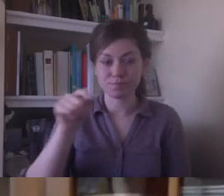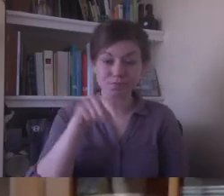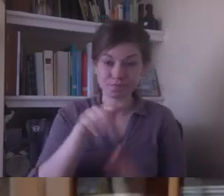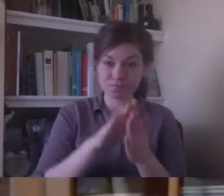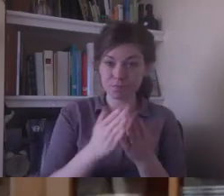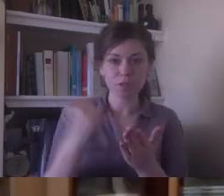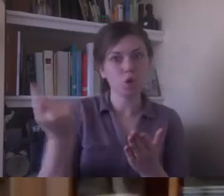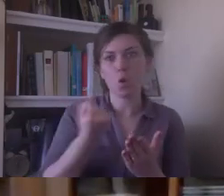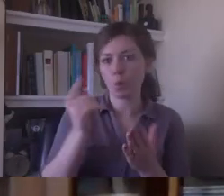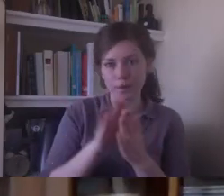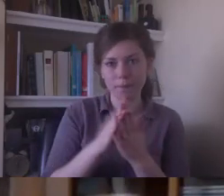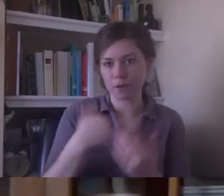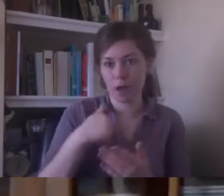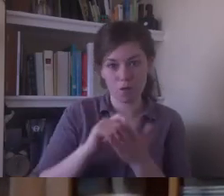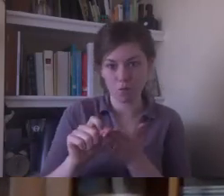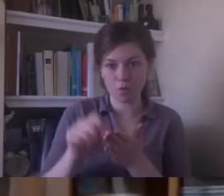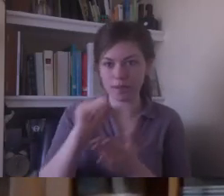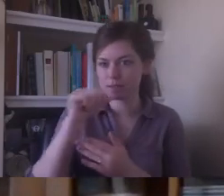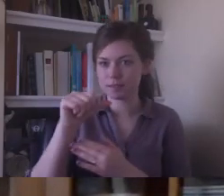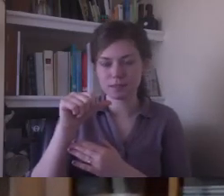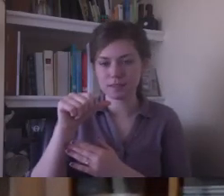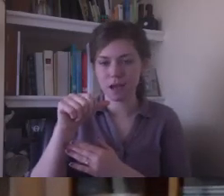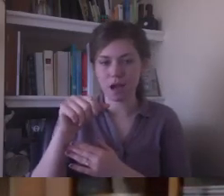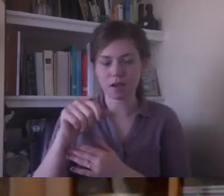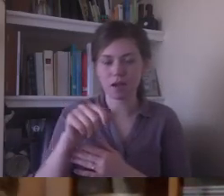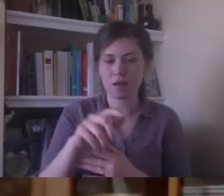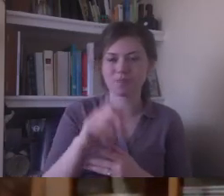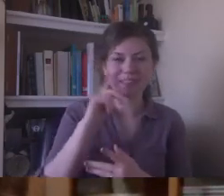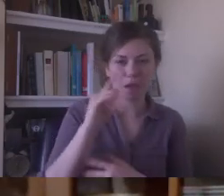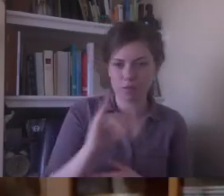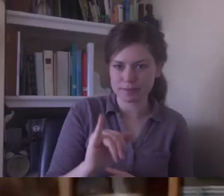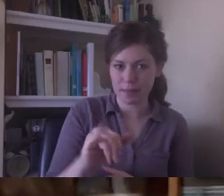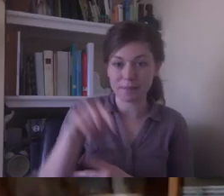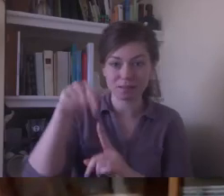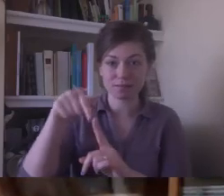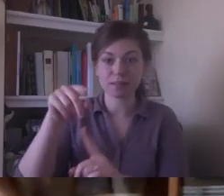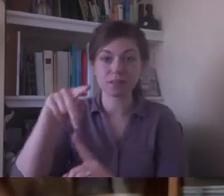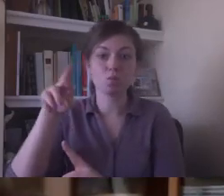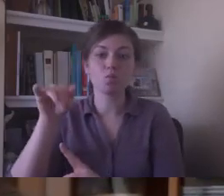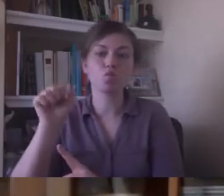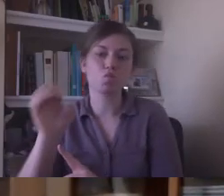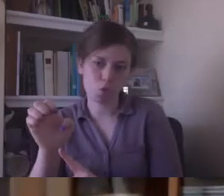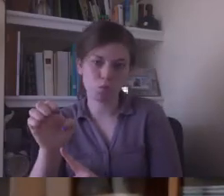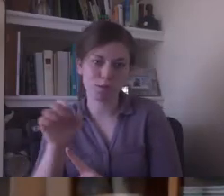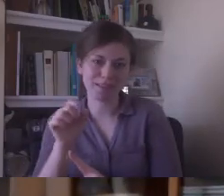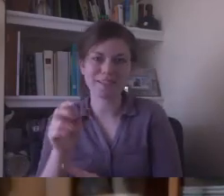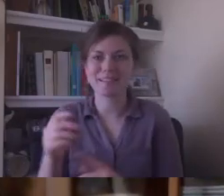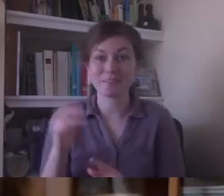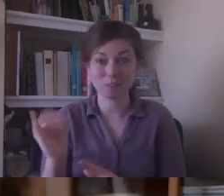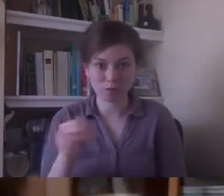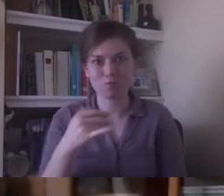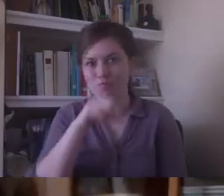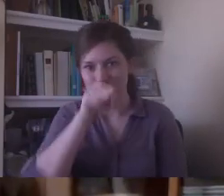rhyme. And that makes it kind of special to me. It's also special because I think Norbert is the cutest pig I've ever